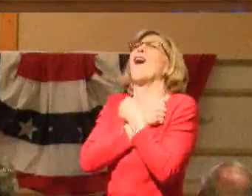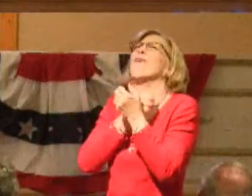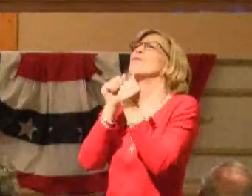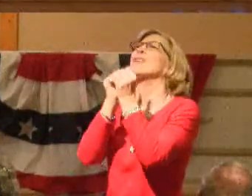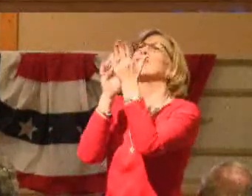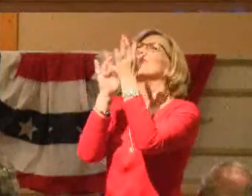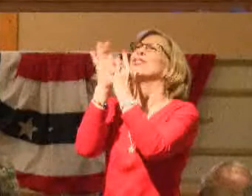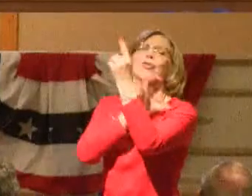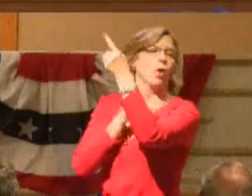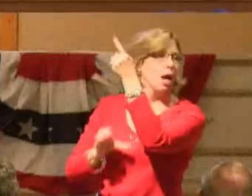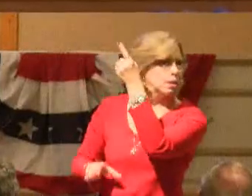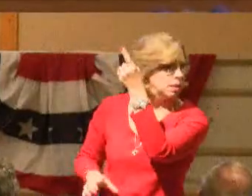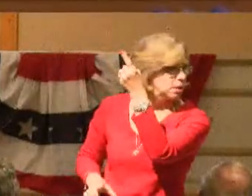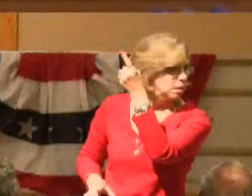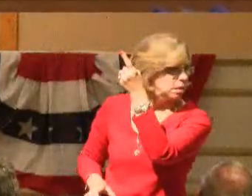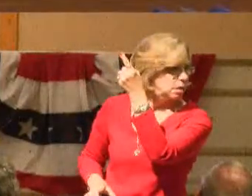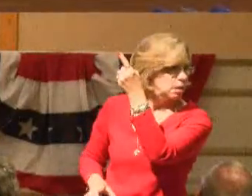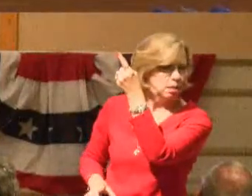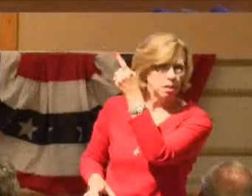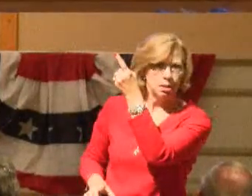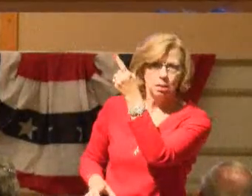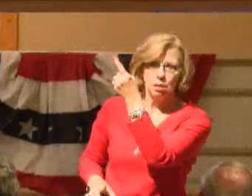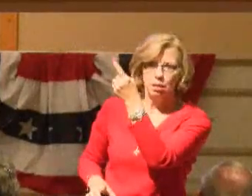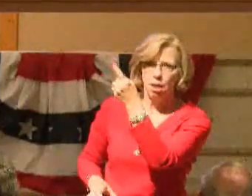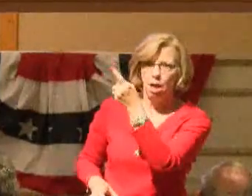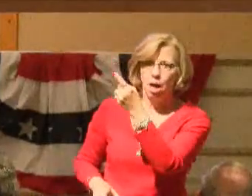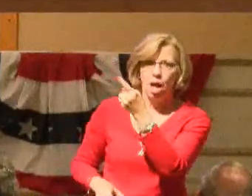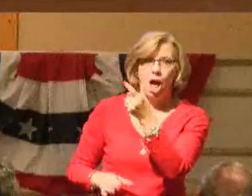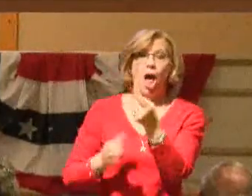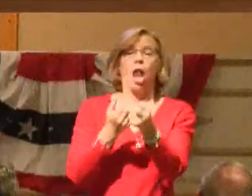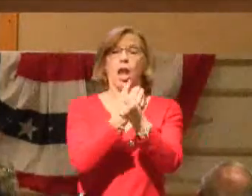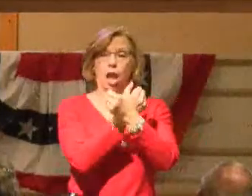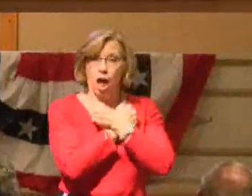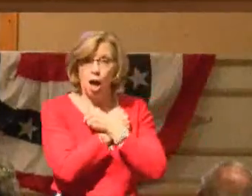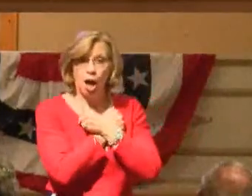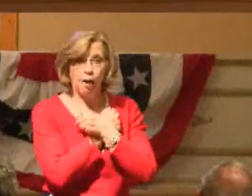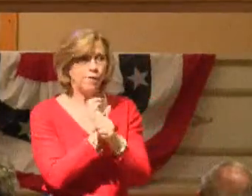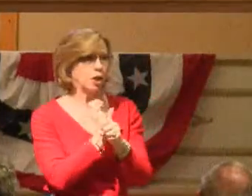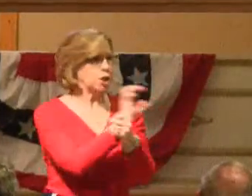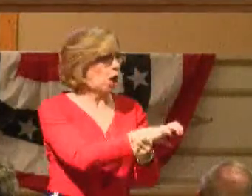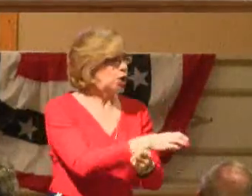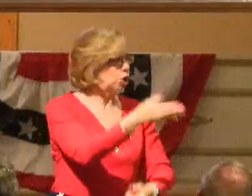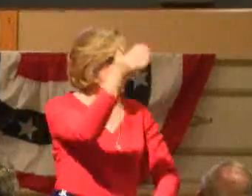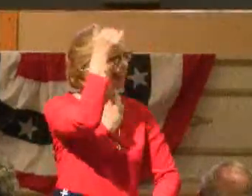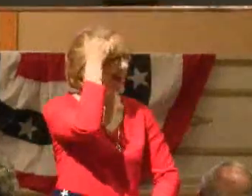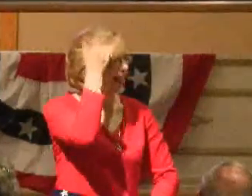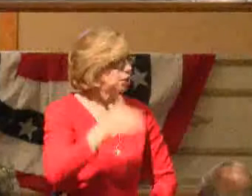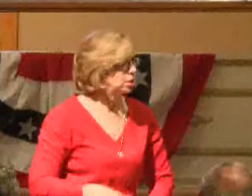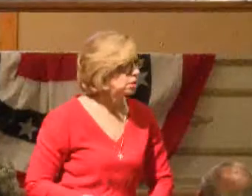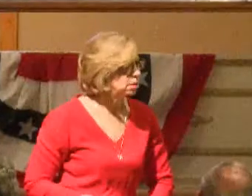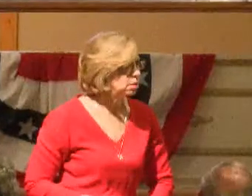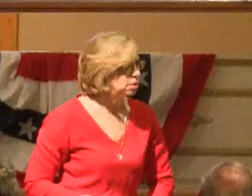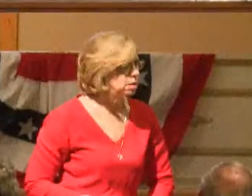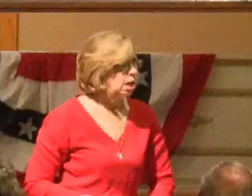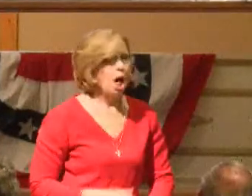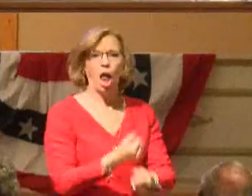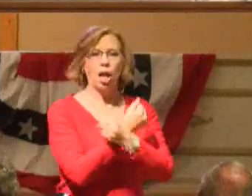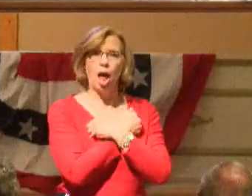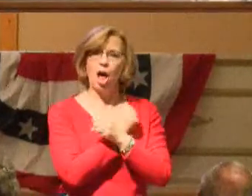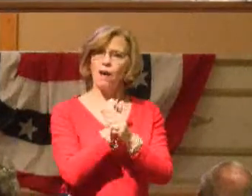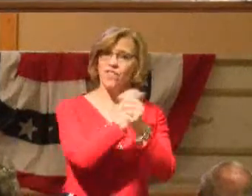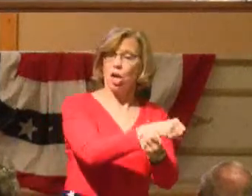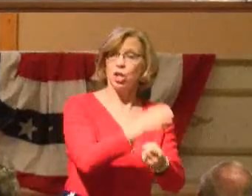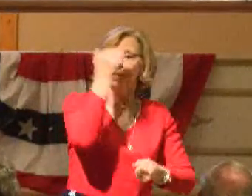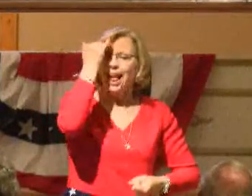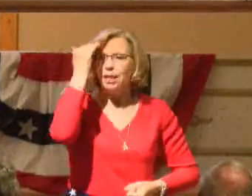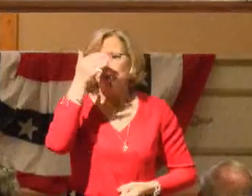Jesus Christ. It is love over knowledge. I was sharing this with a pastor last night. Love over knowledge. What are we talking